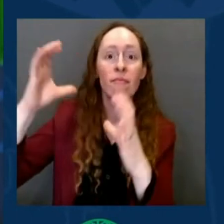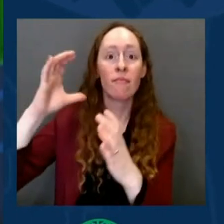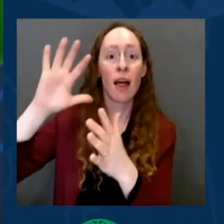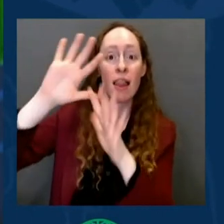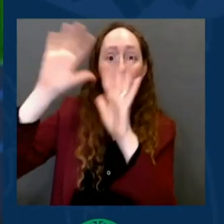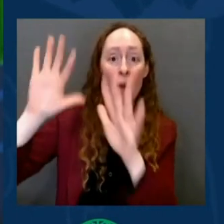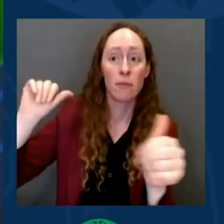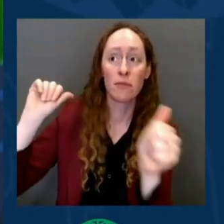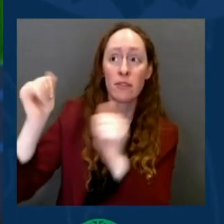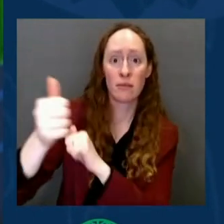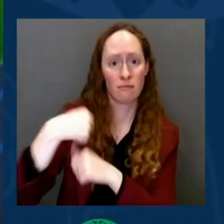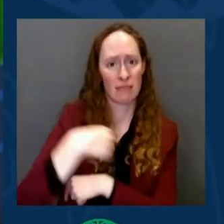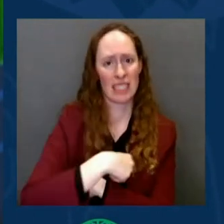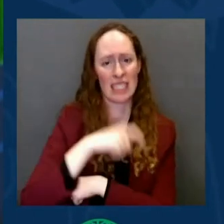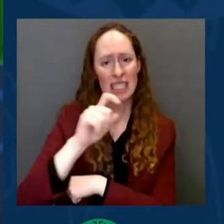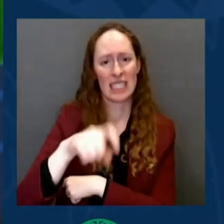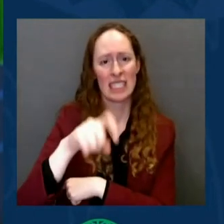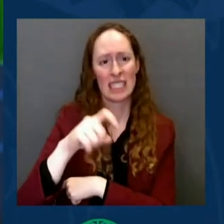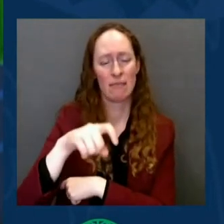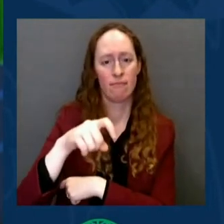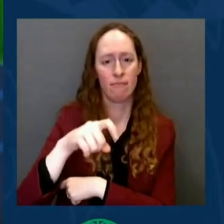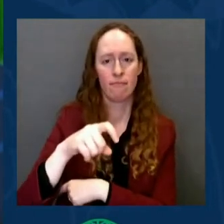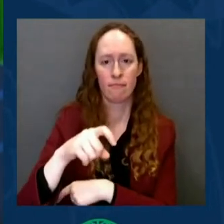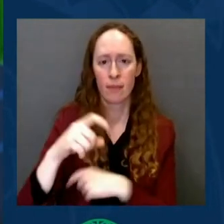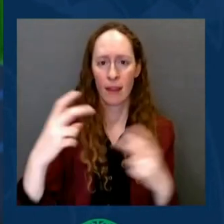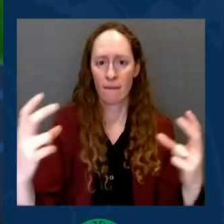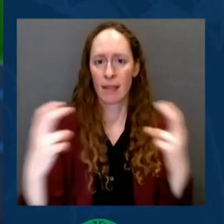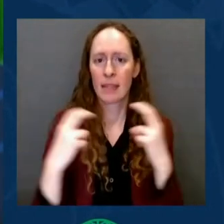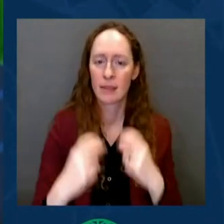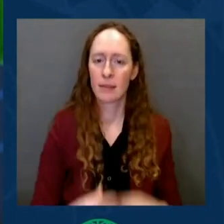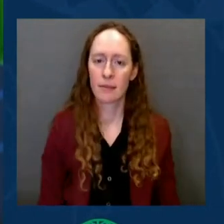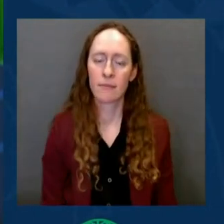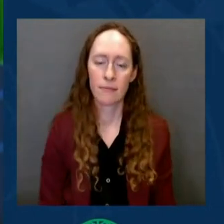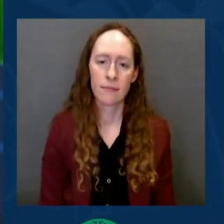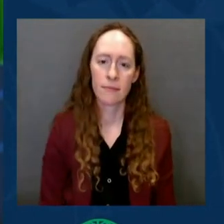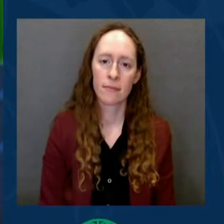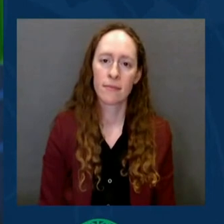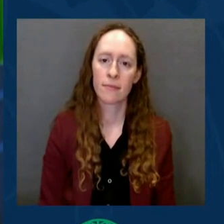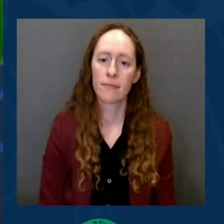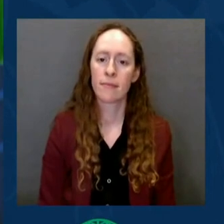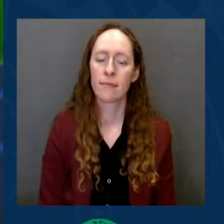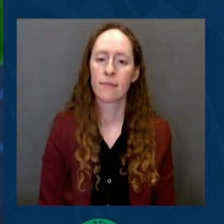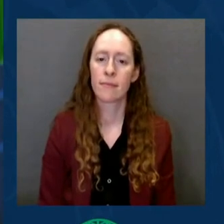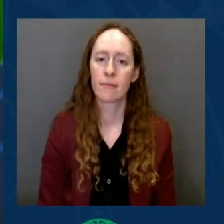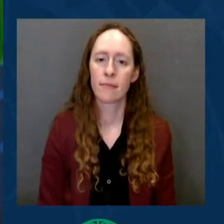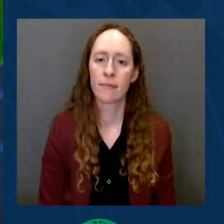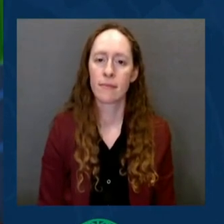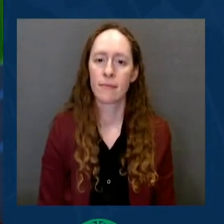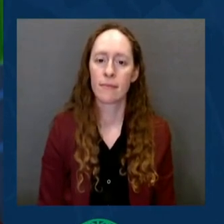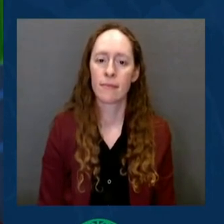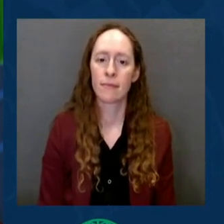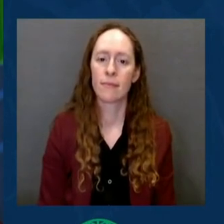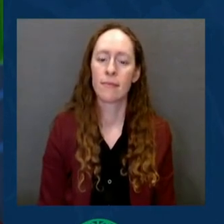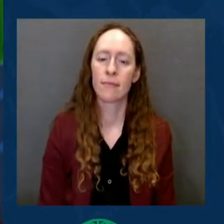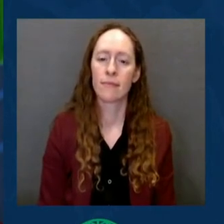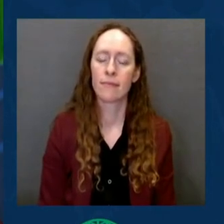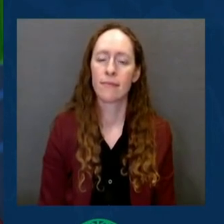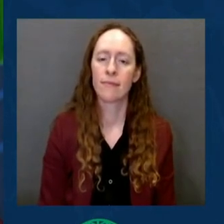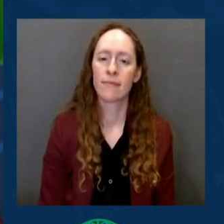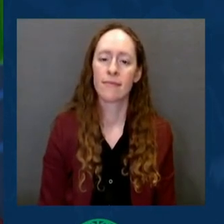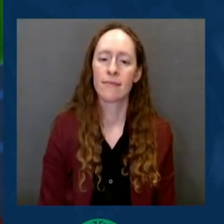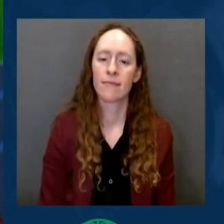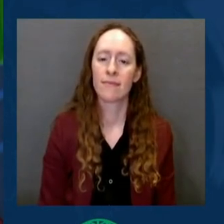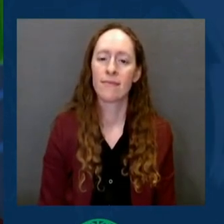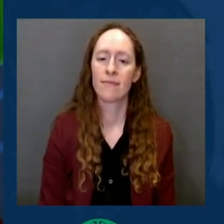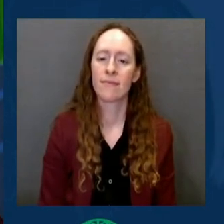fund the commitment, Africa's governments will continue to resort